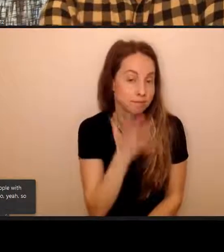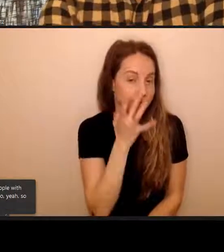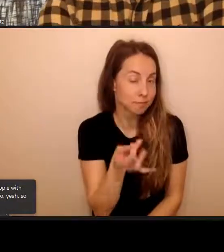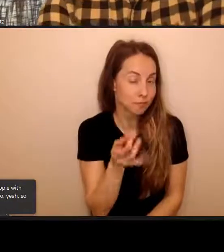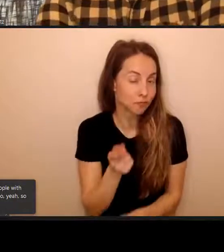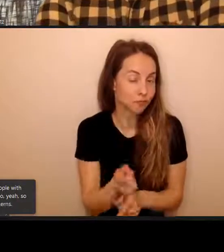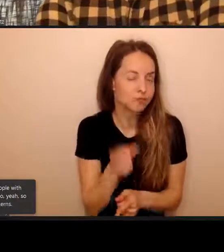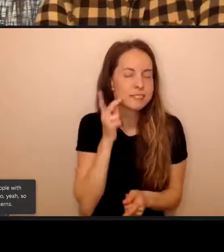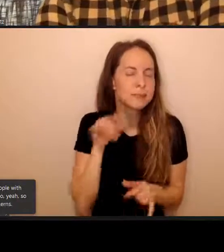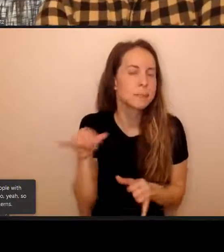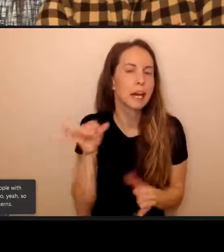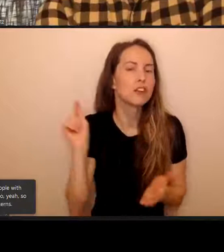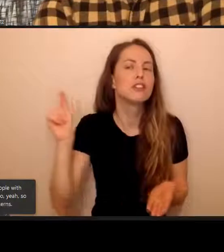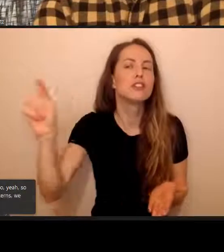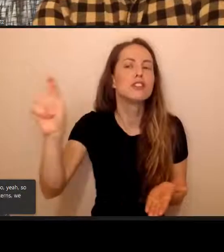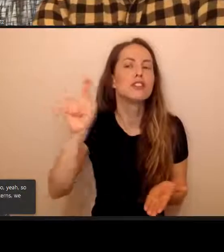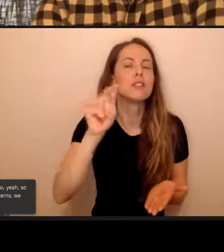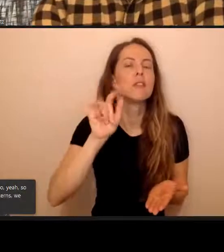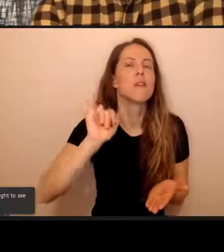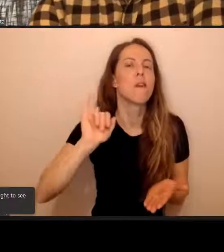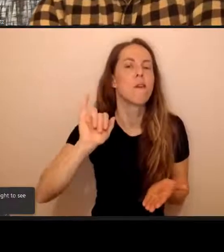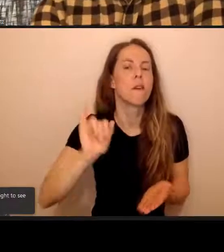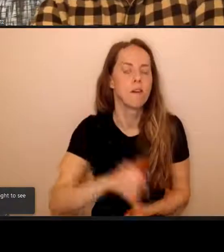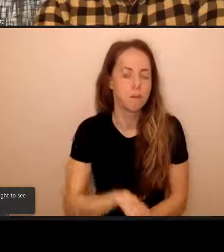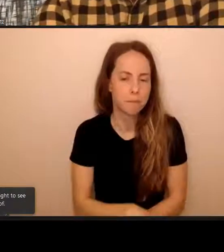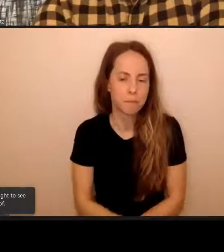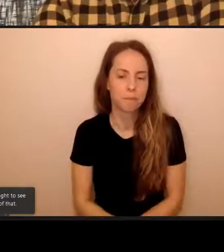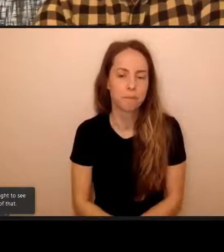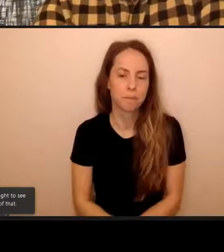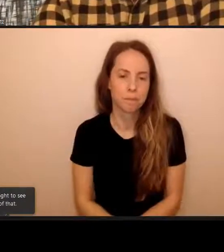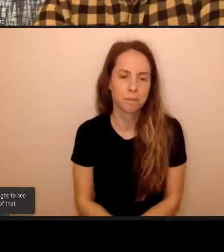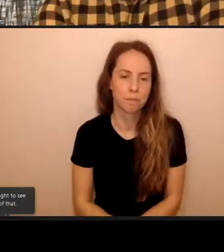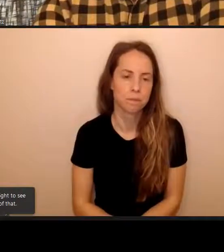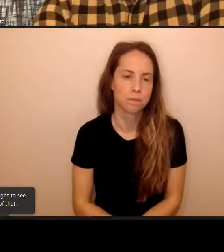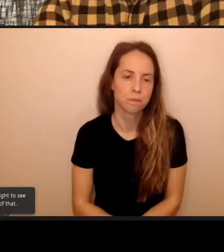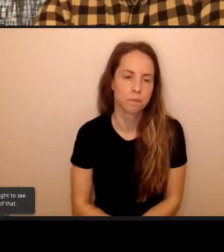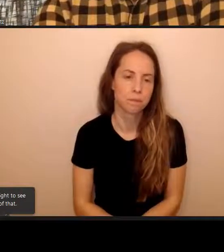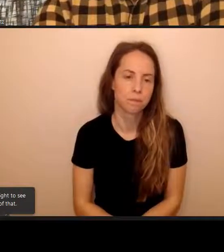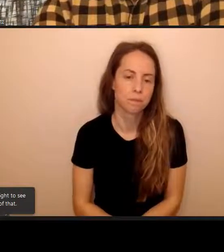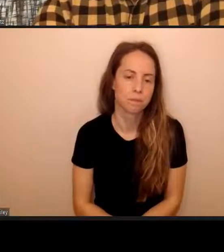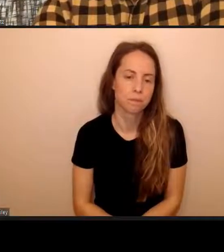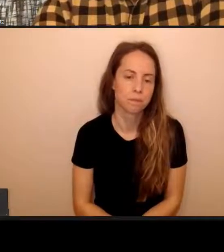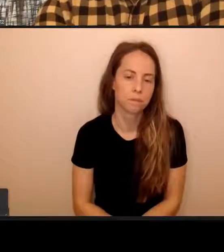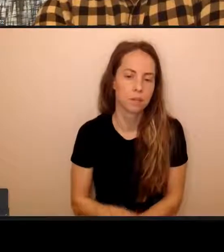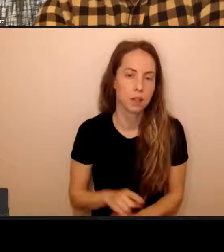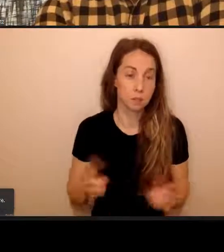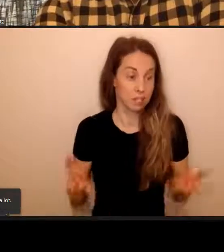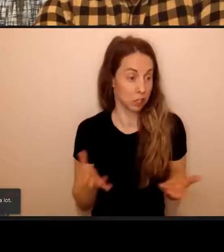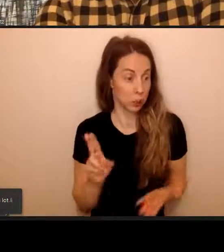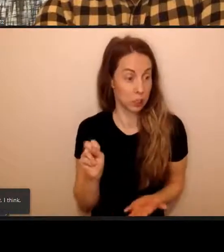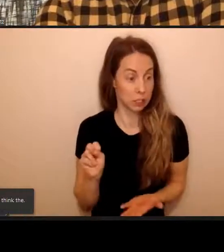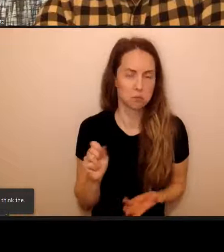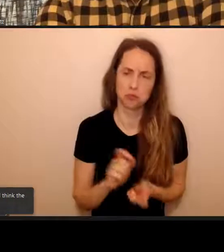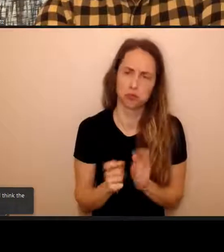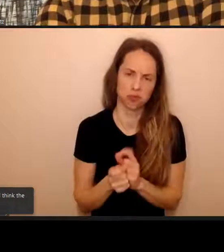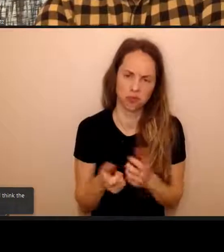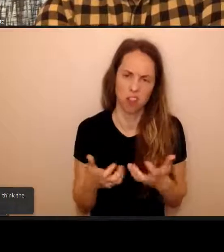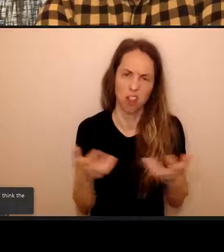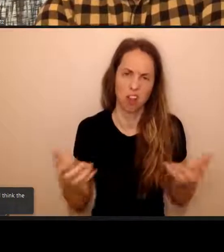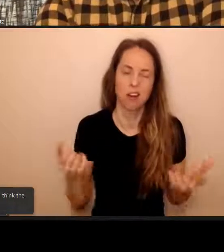those patterns and the consistency of that. But things have changed here a lot. I think the